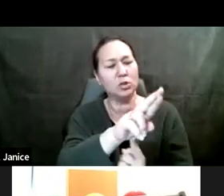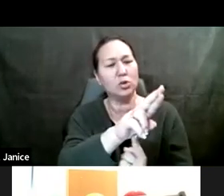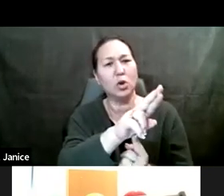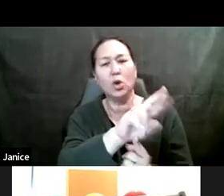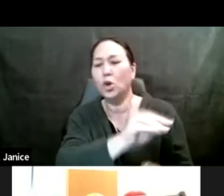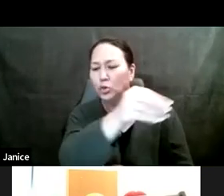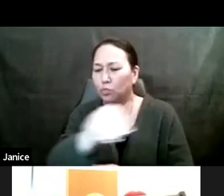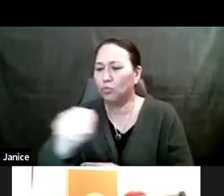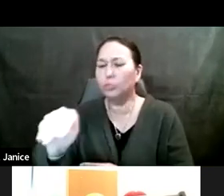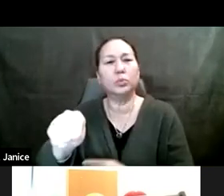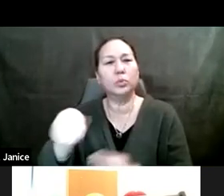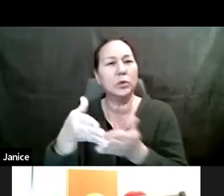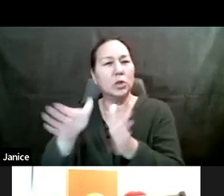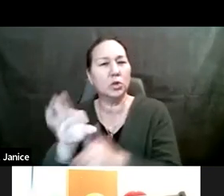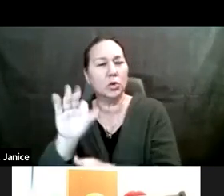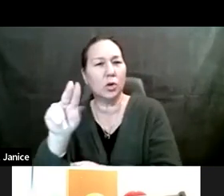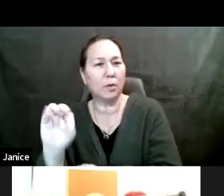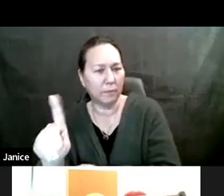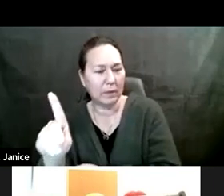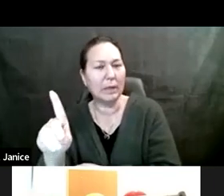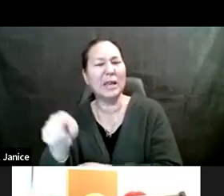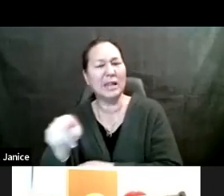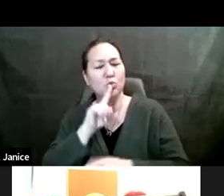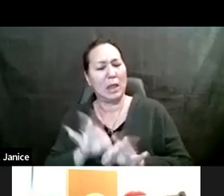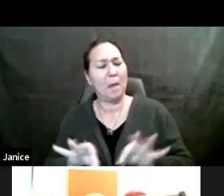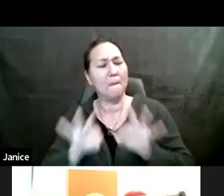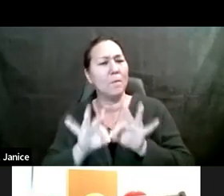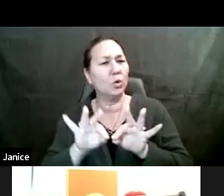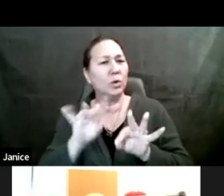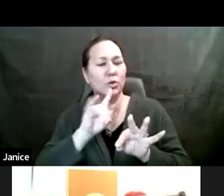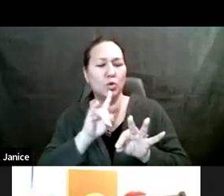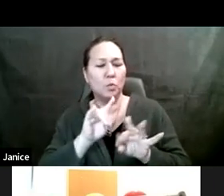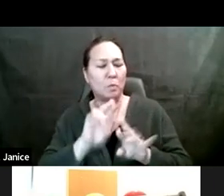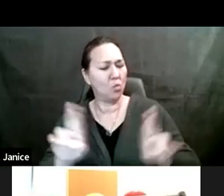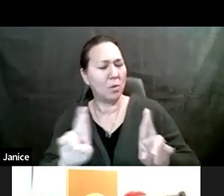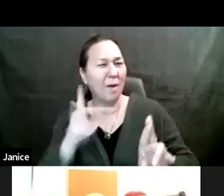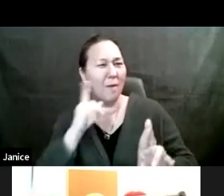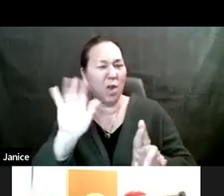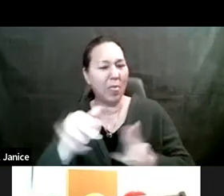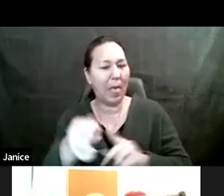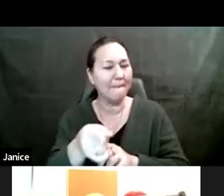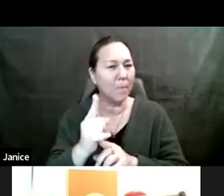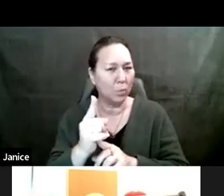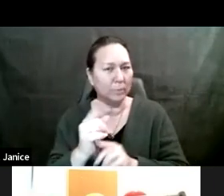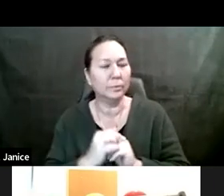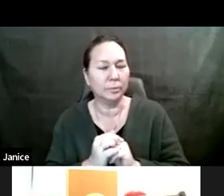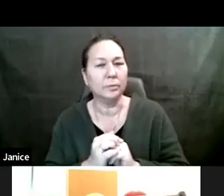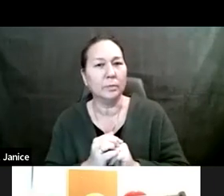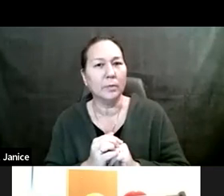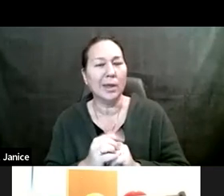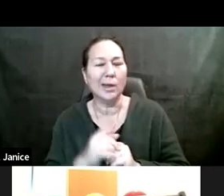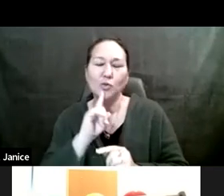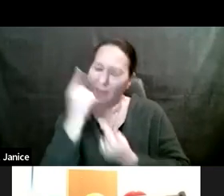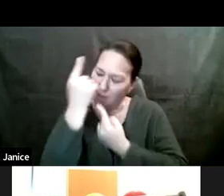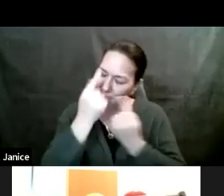an important piece of helping the field and us to prepare for that moment in time and to really give thought